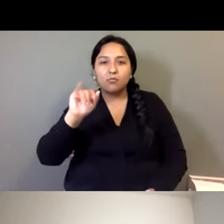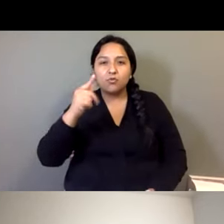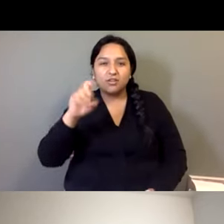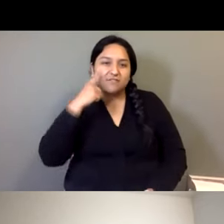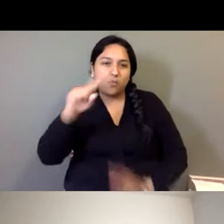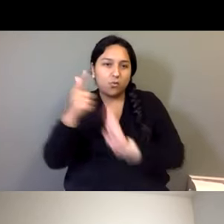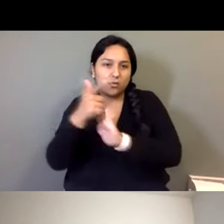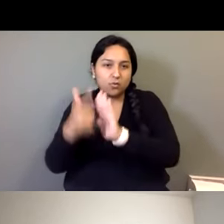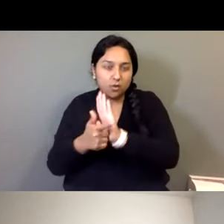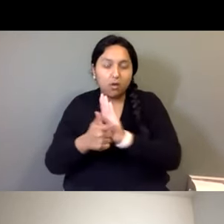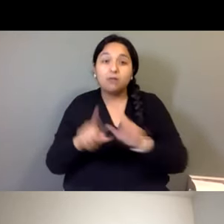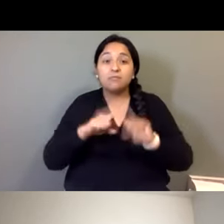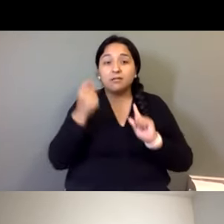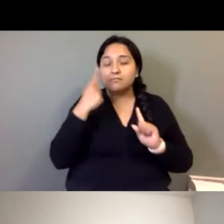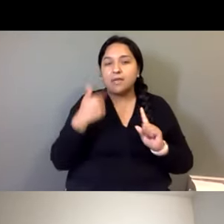I had a nervous breakdown in the sixth form